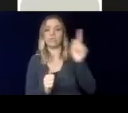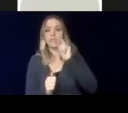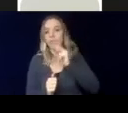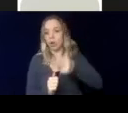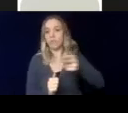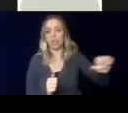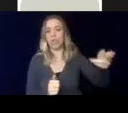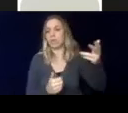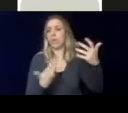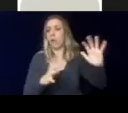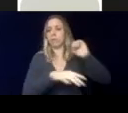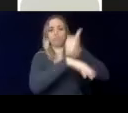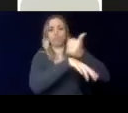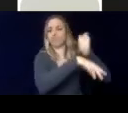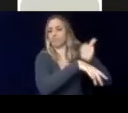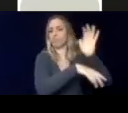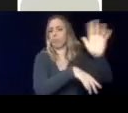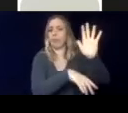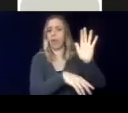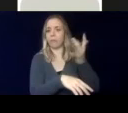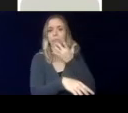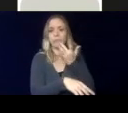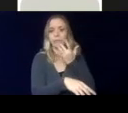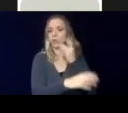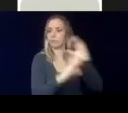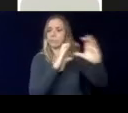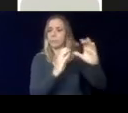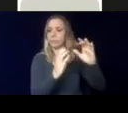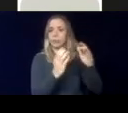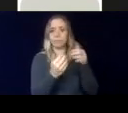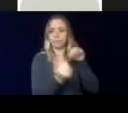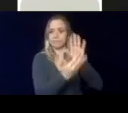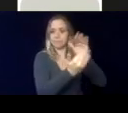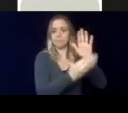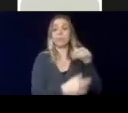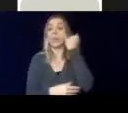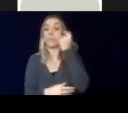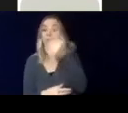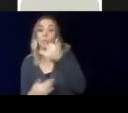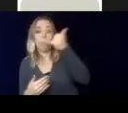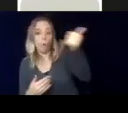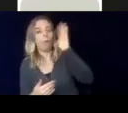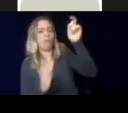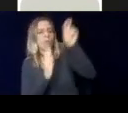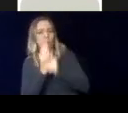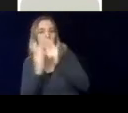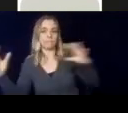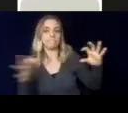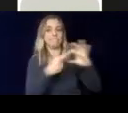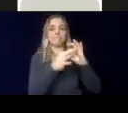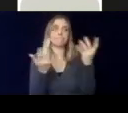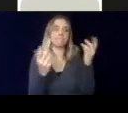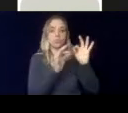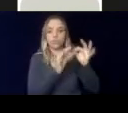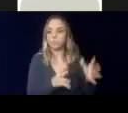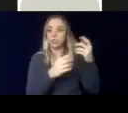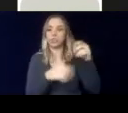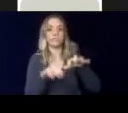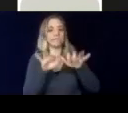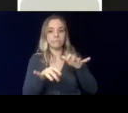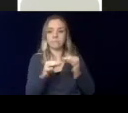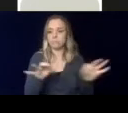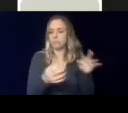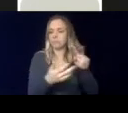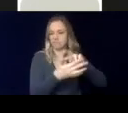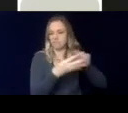when you call the patient, it will often default to one of these options. But if you do need to get a hold of the